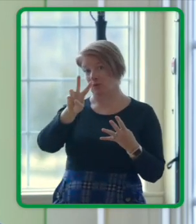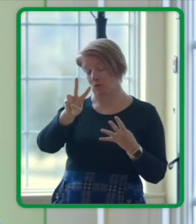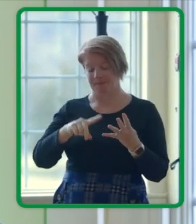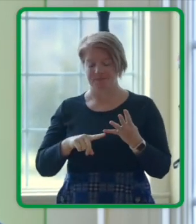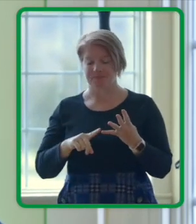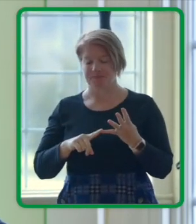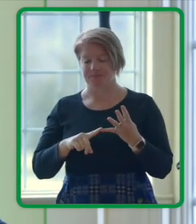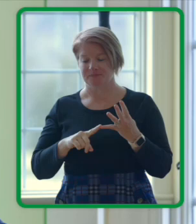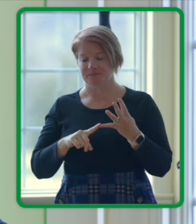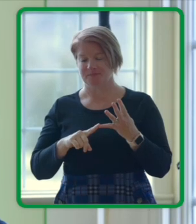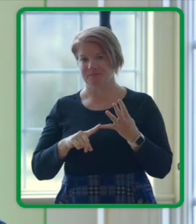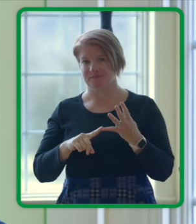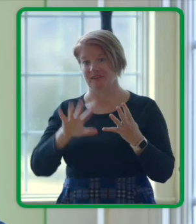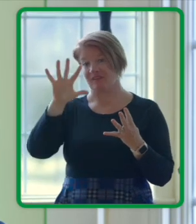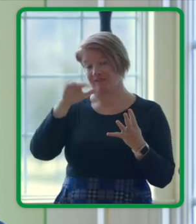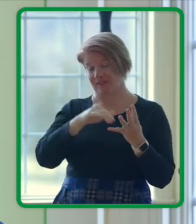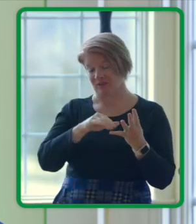602, and